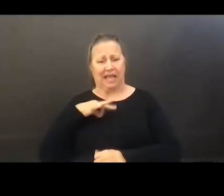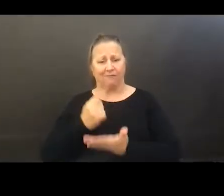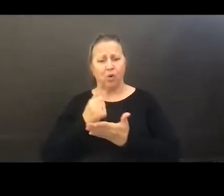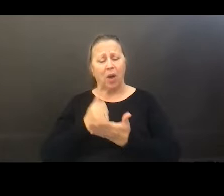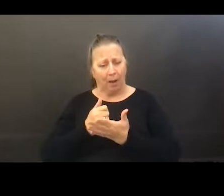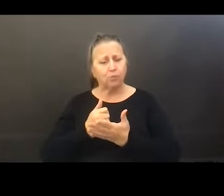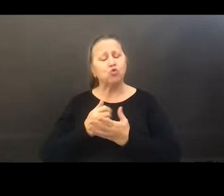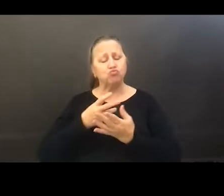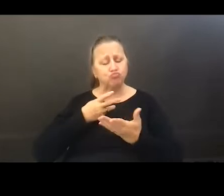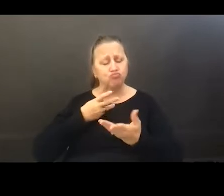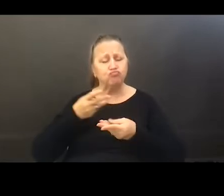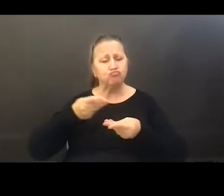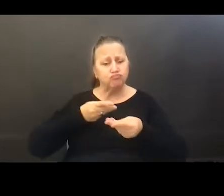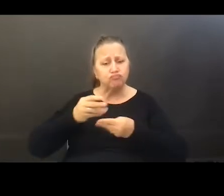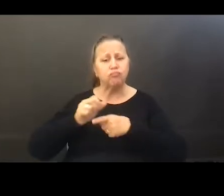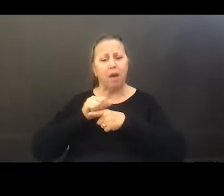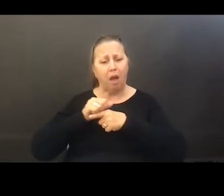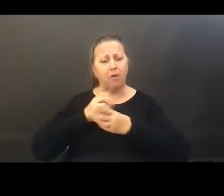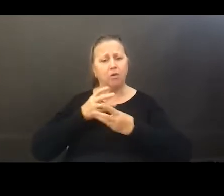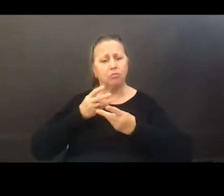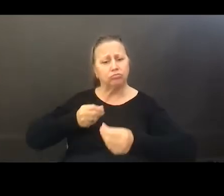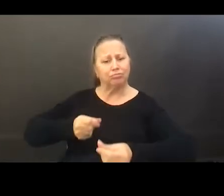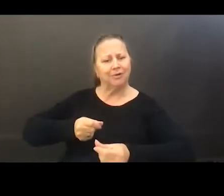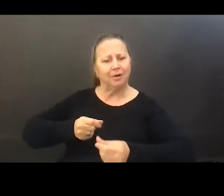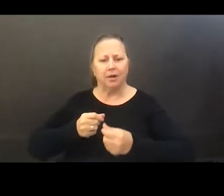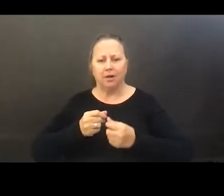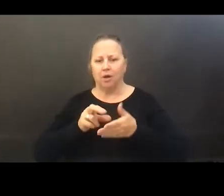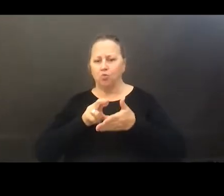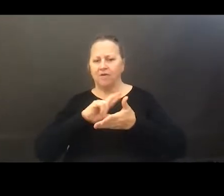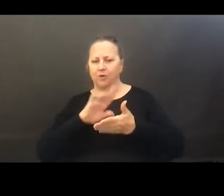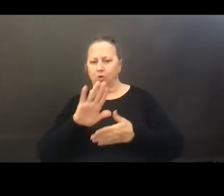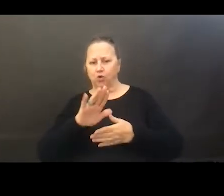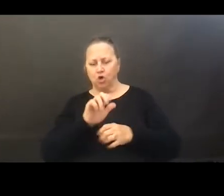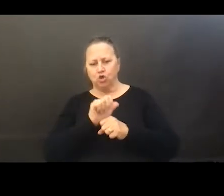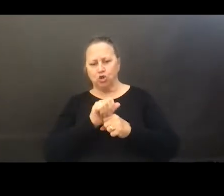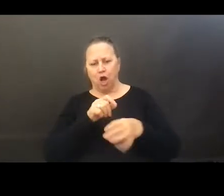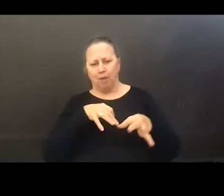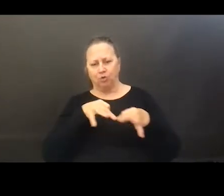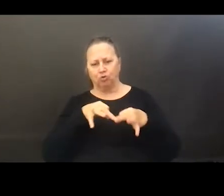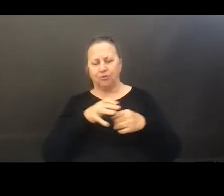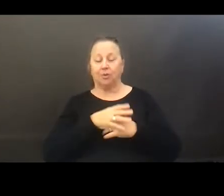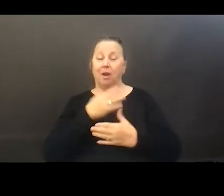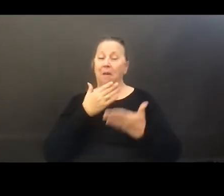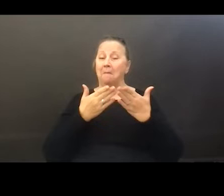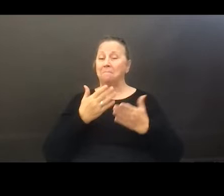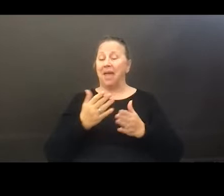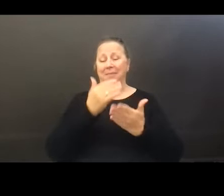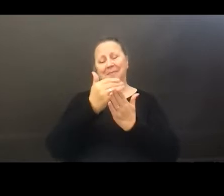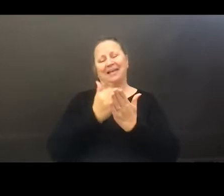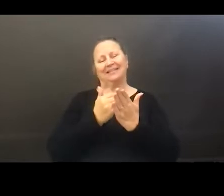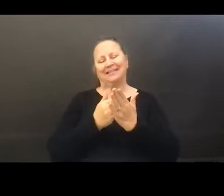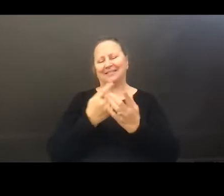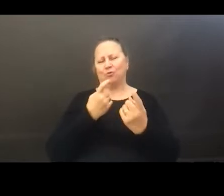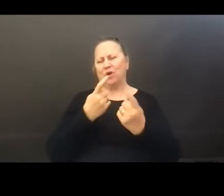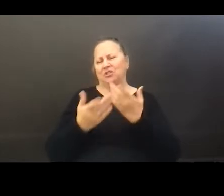questions and get you interview ready. Be sure to review the job description. Maybe make a list the employer might ask and